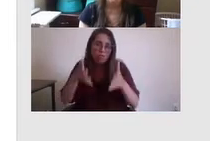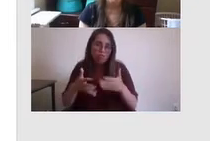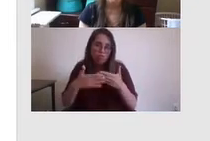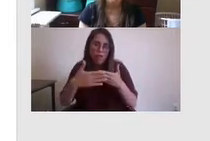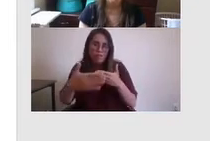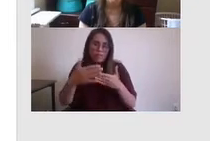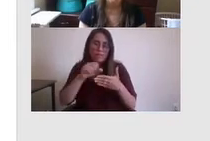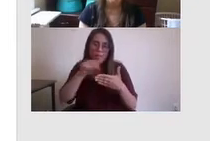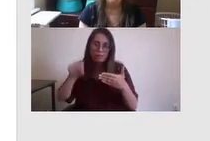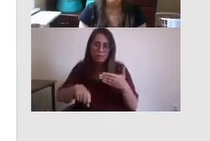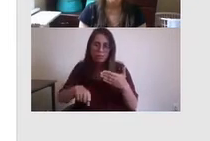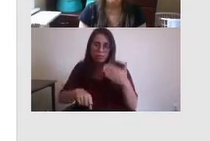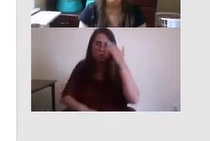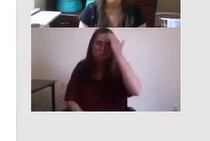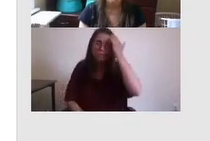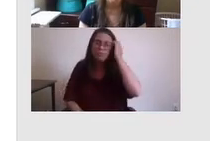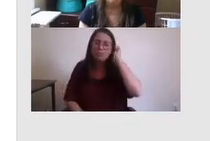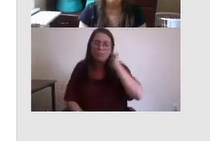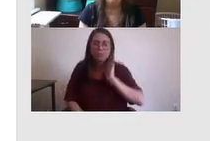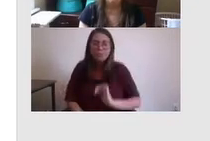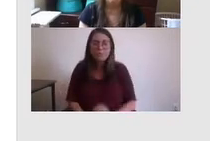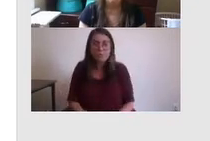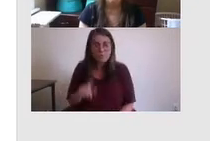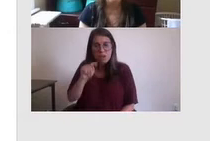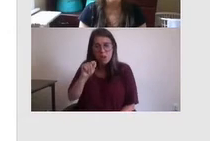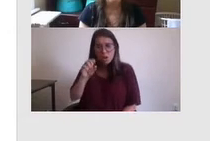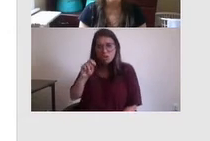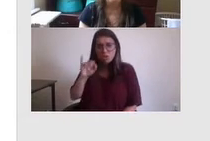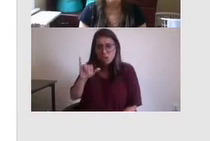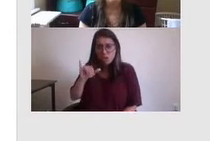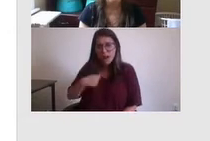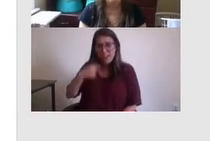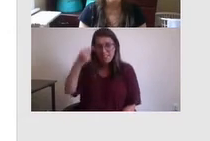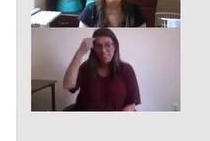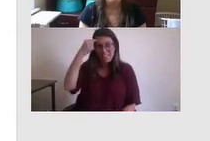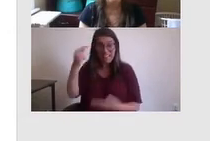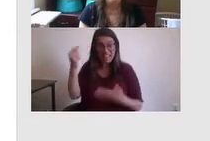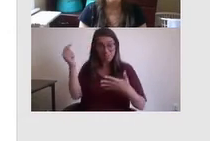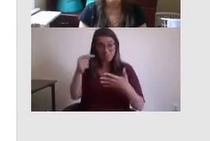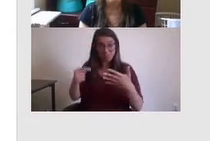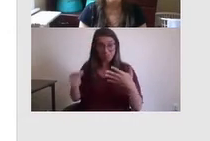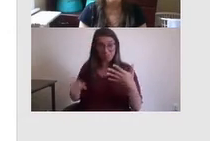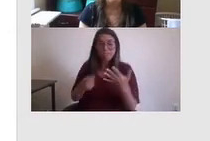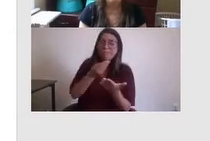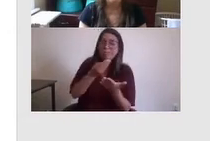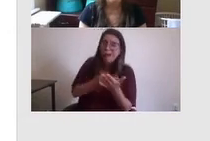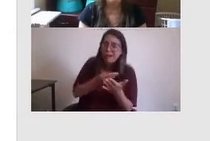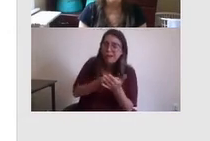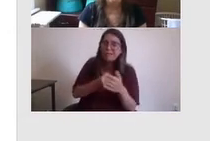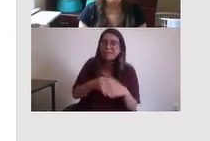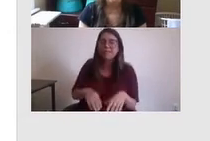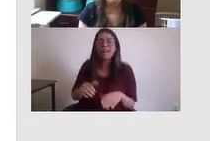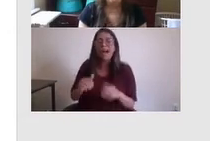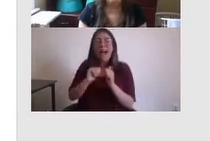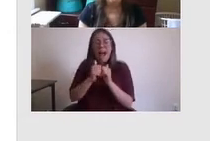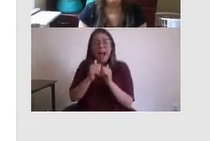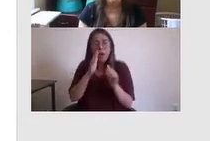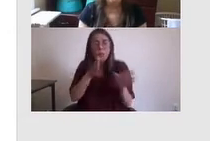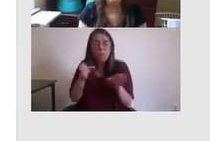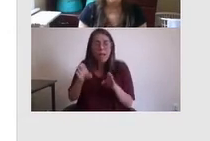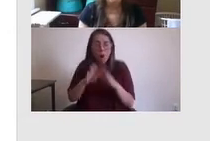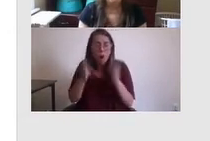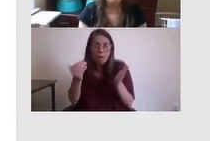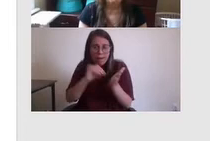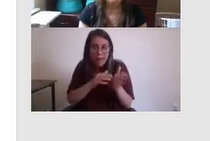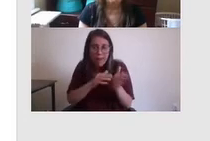So that's, I think, Tony, that was kind of some of the things that you wanted me to talk about, the finances and kind of our reopening plans.